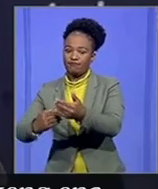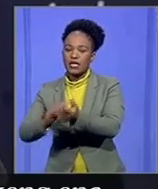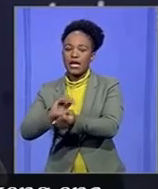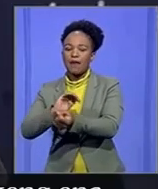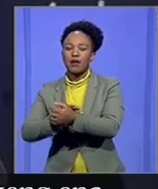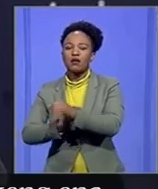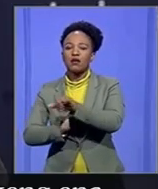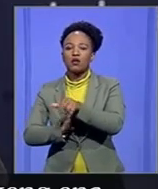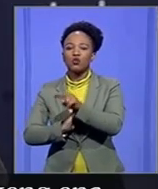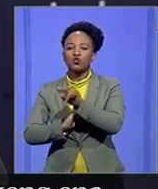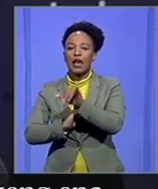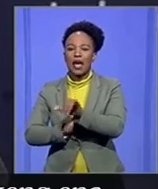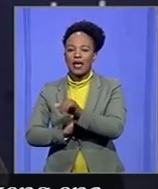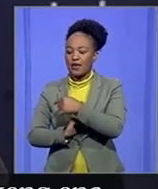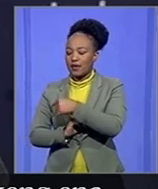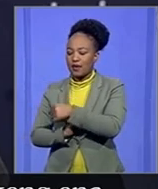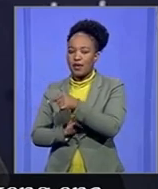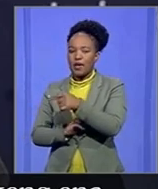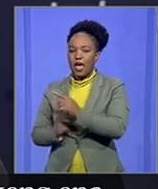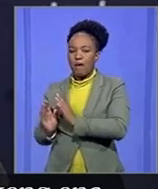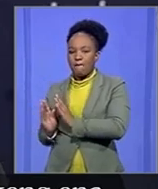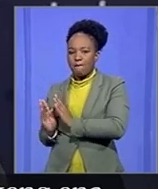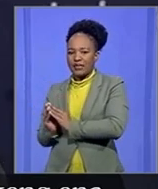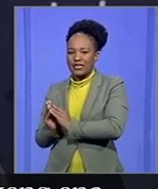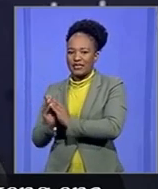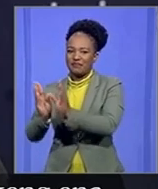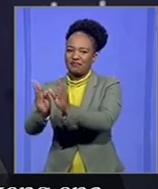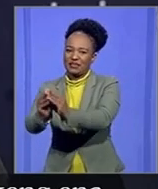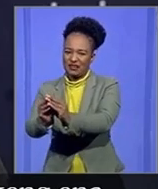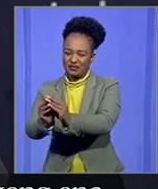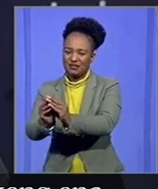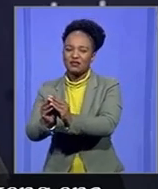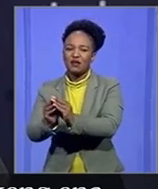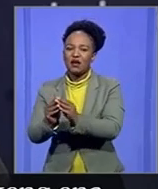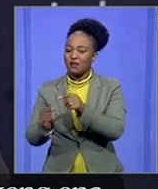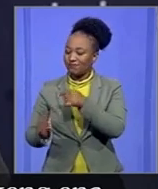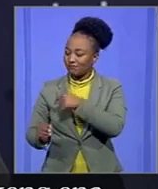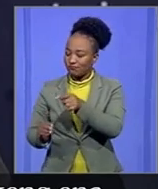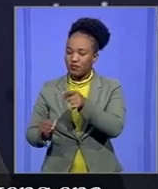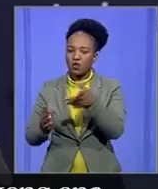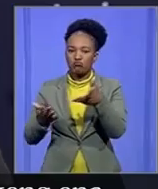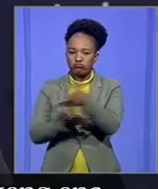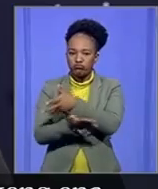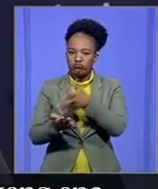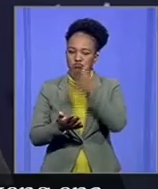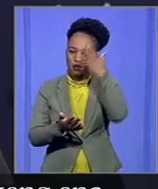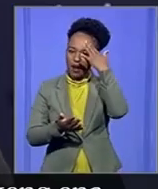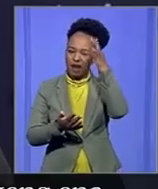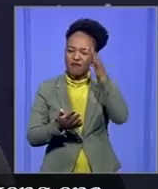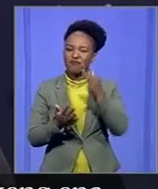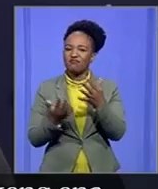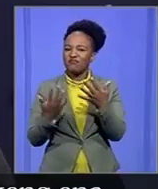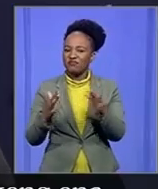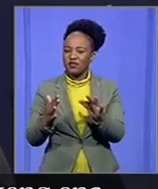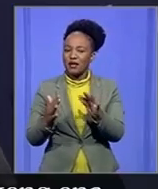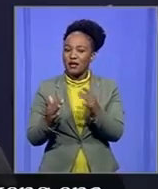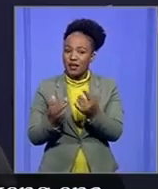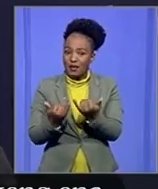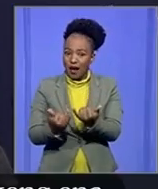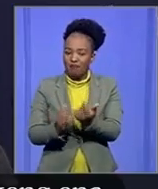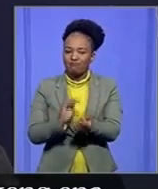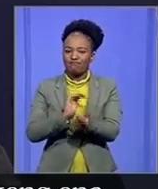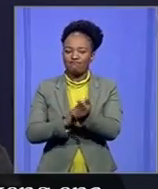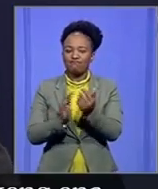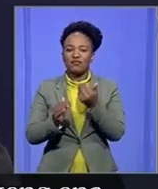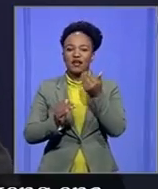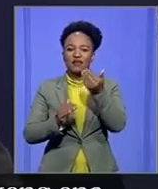lebeletse gore ke eng se e leng gore puso e tle go se dira mo selemong se re tsena mo go sona. Tla gopola gore se se diragala morago ga ditlhopho, mme ha o